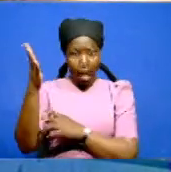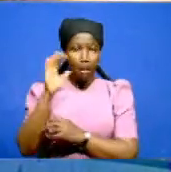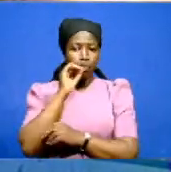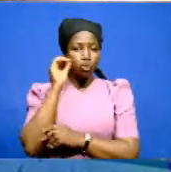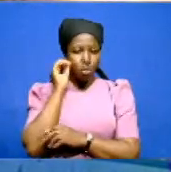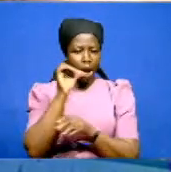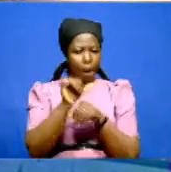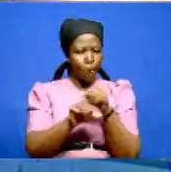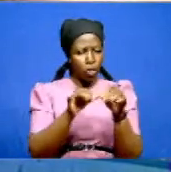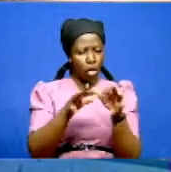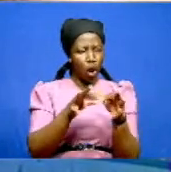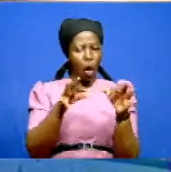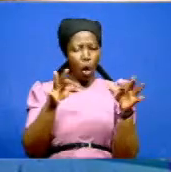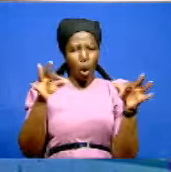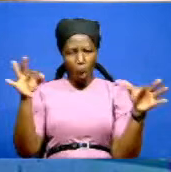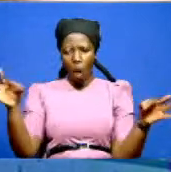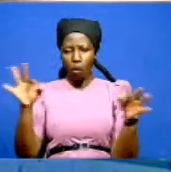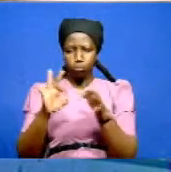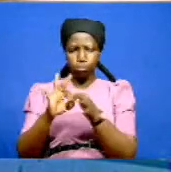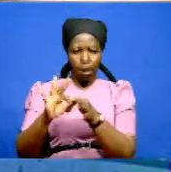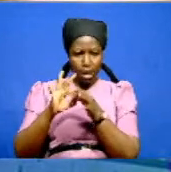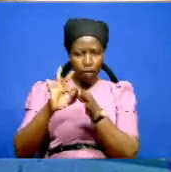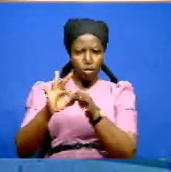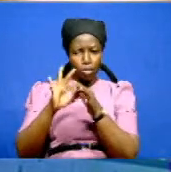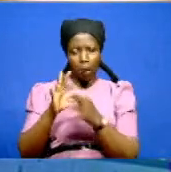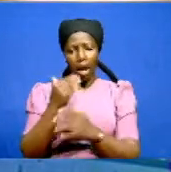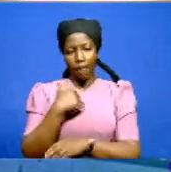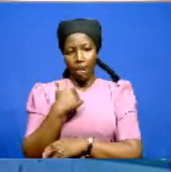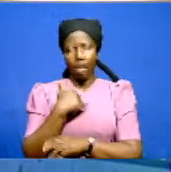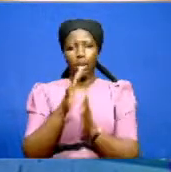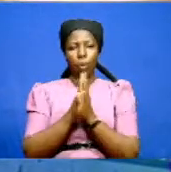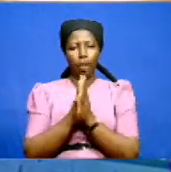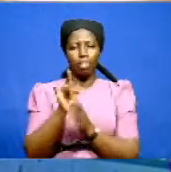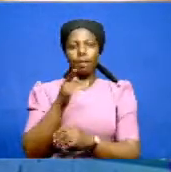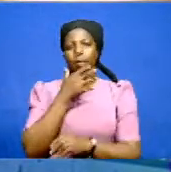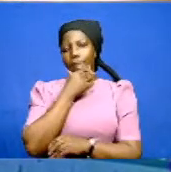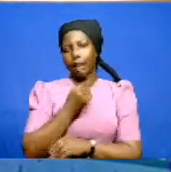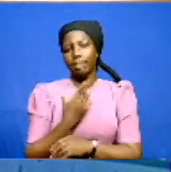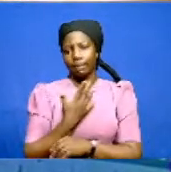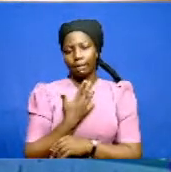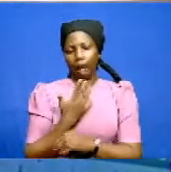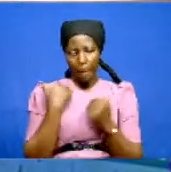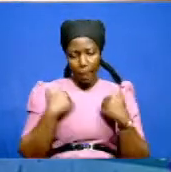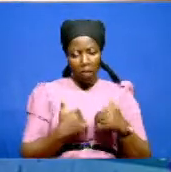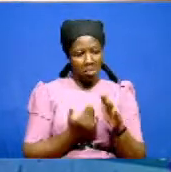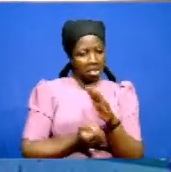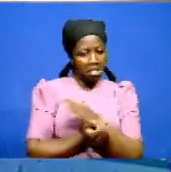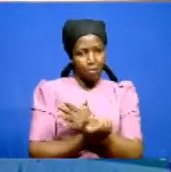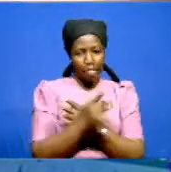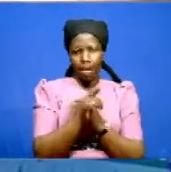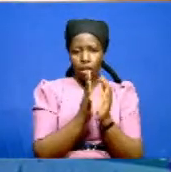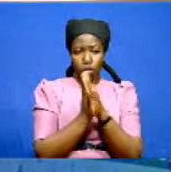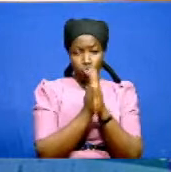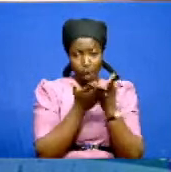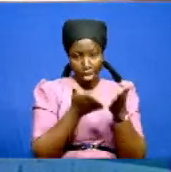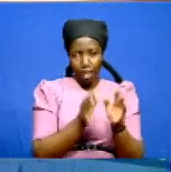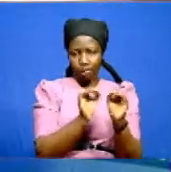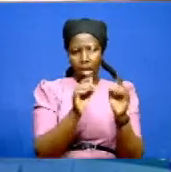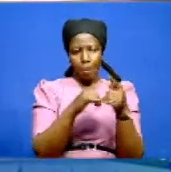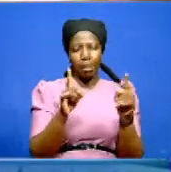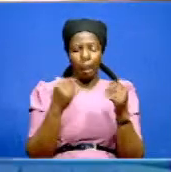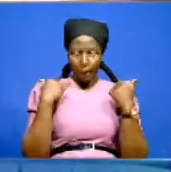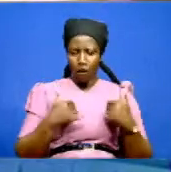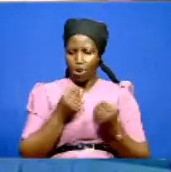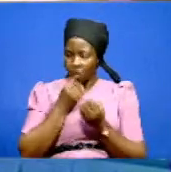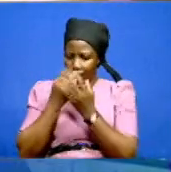long relationship I've had with Mzee Nyachae. I will not say it now here, but I will say it to the audience at